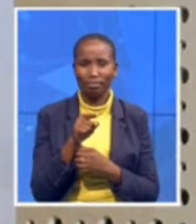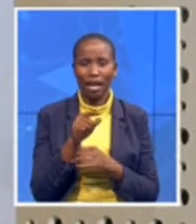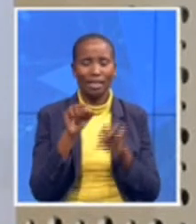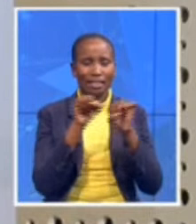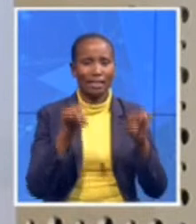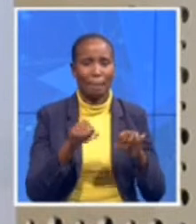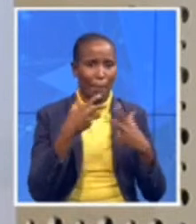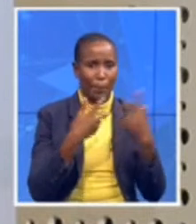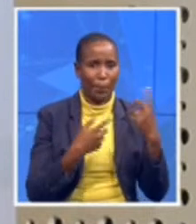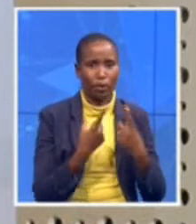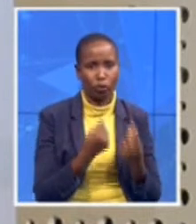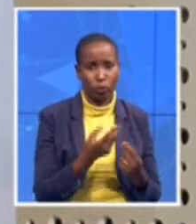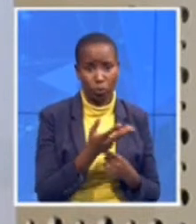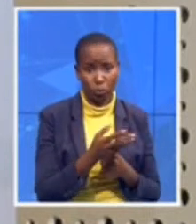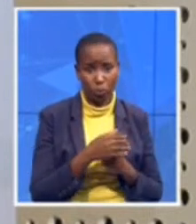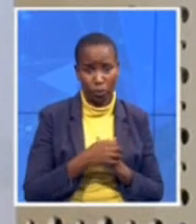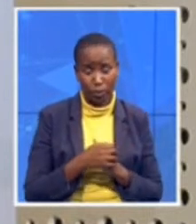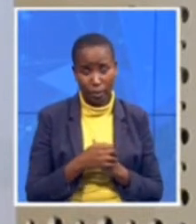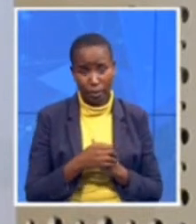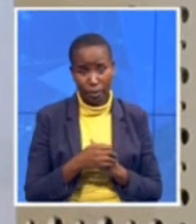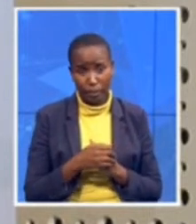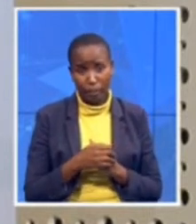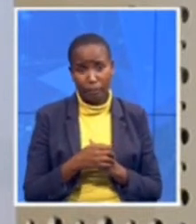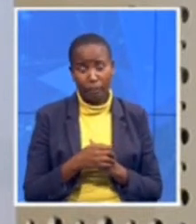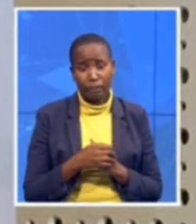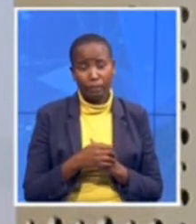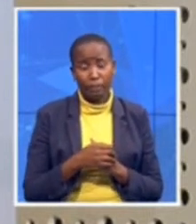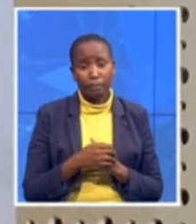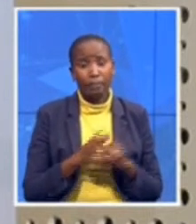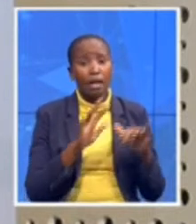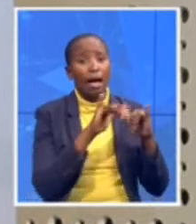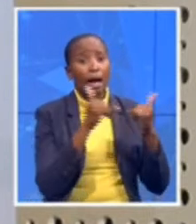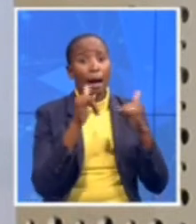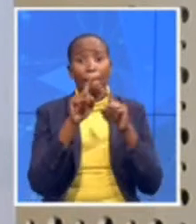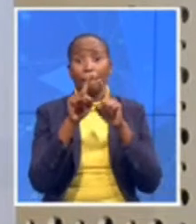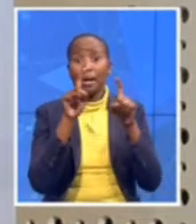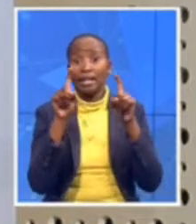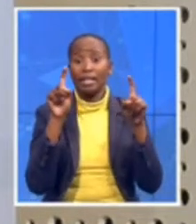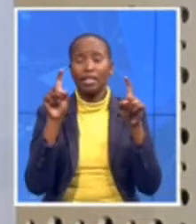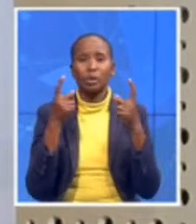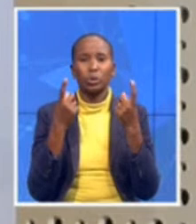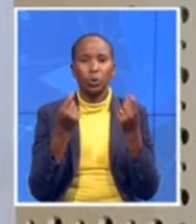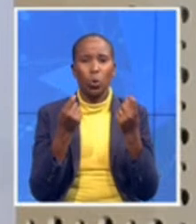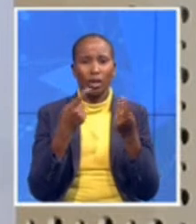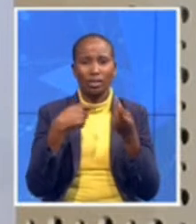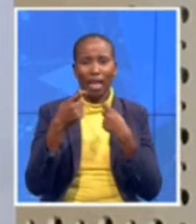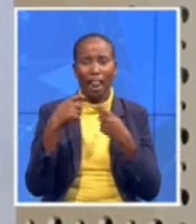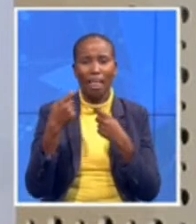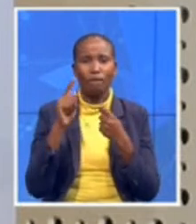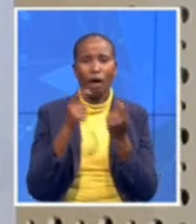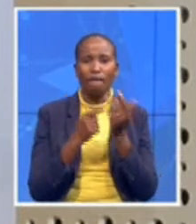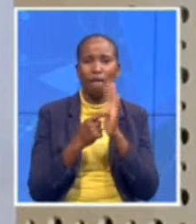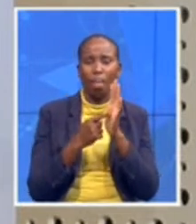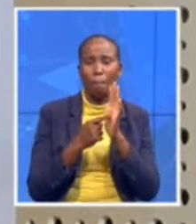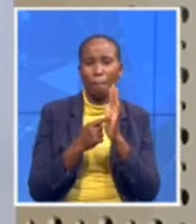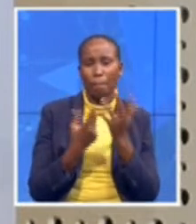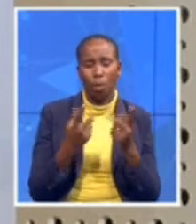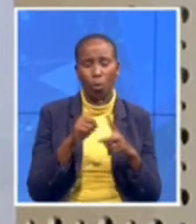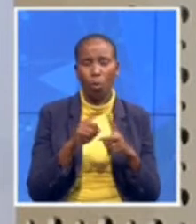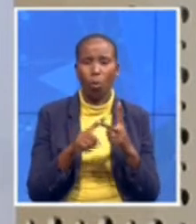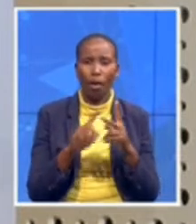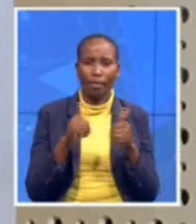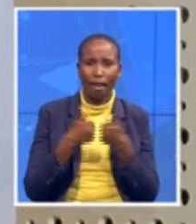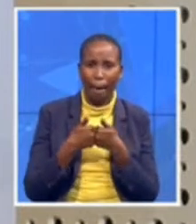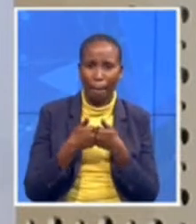The number of companies that are in the business of selling films, games, and publication to consumers in online formats have exploded in